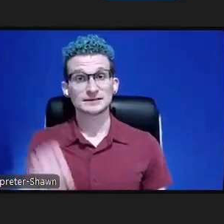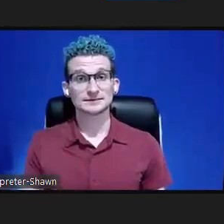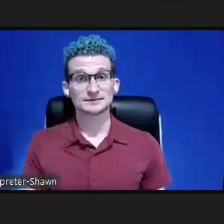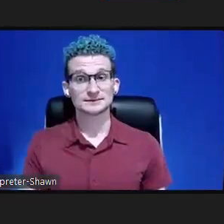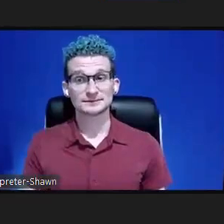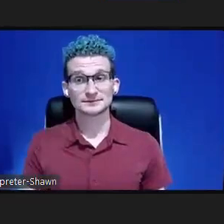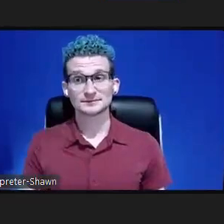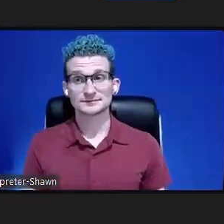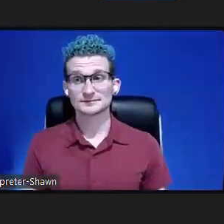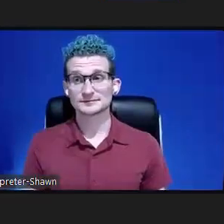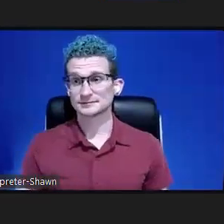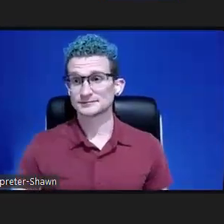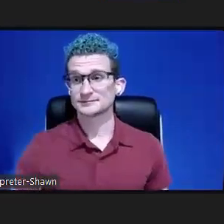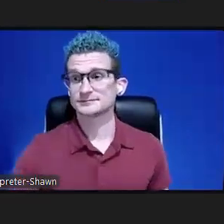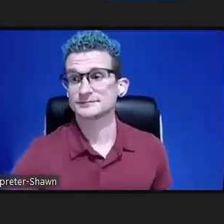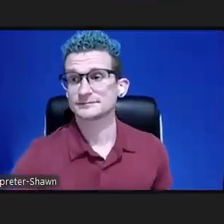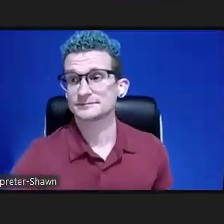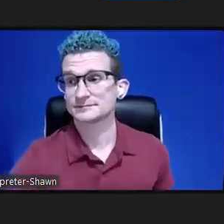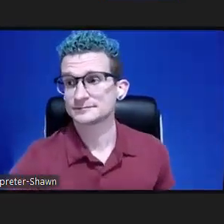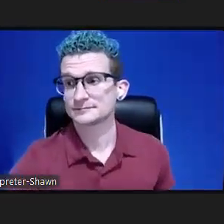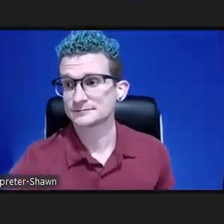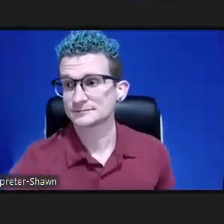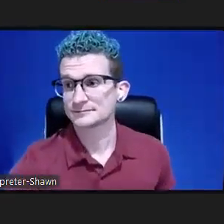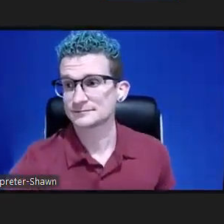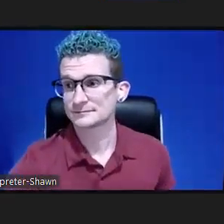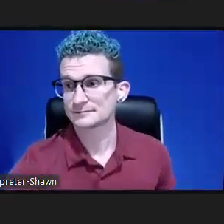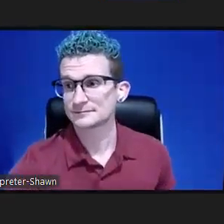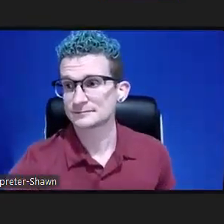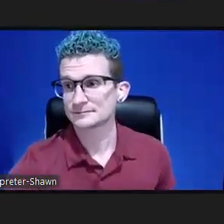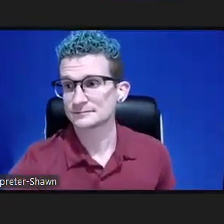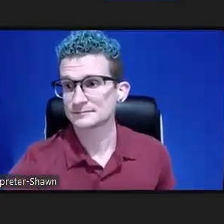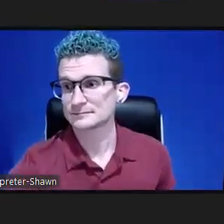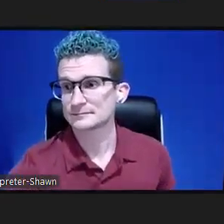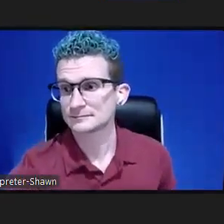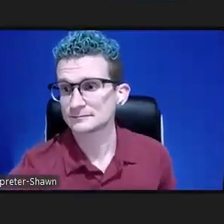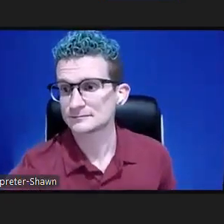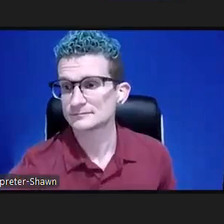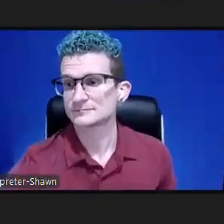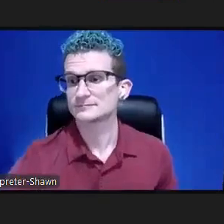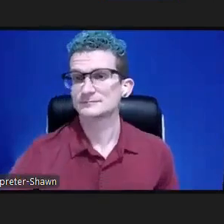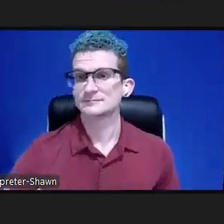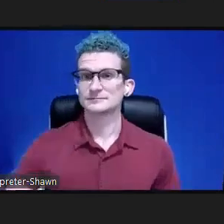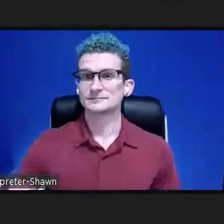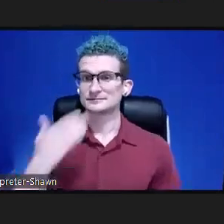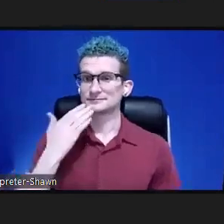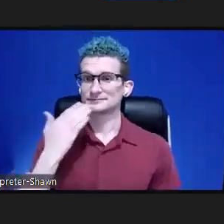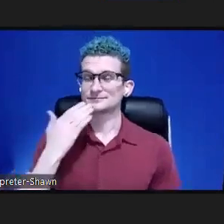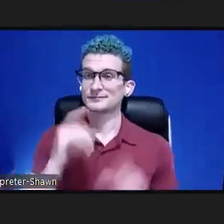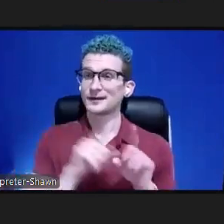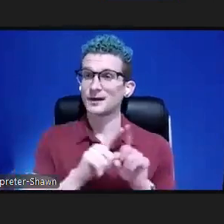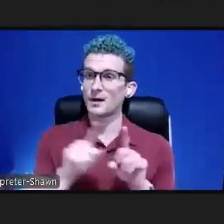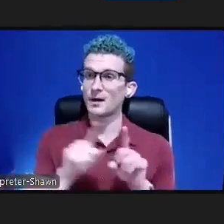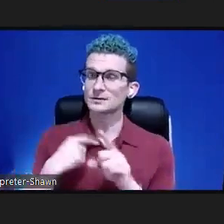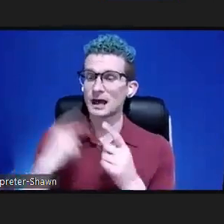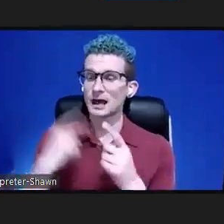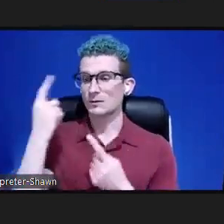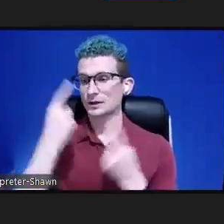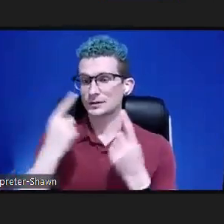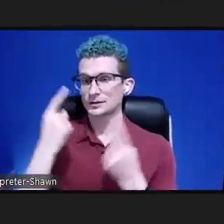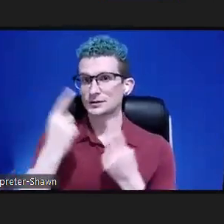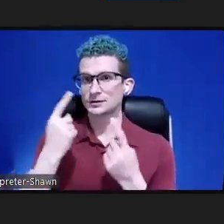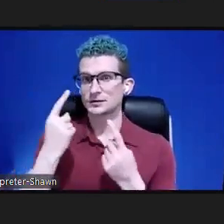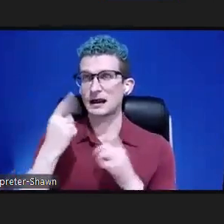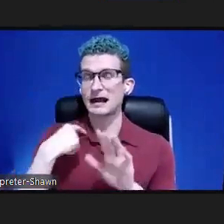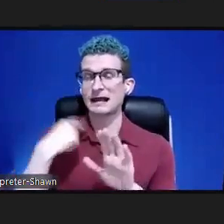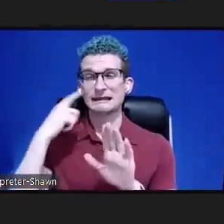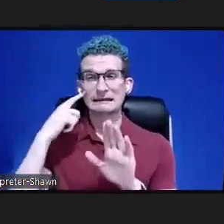Thank you. I also wonder so I think at the beginning of the slide deck,